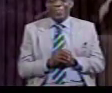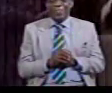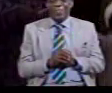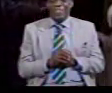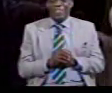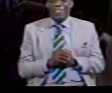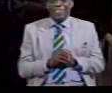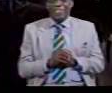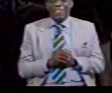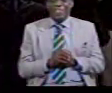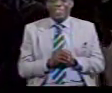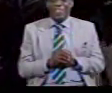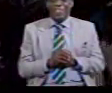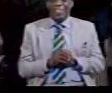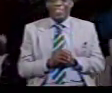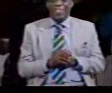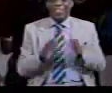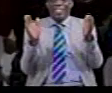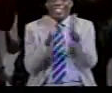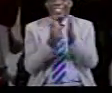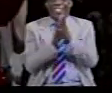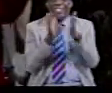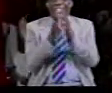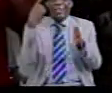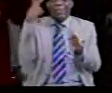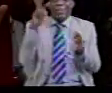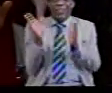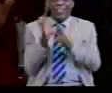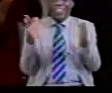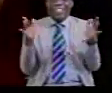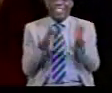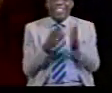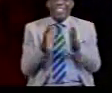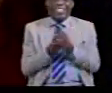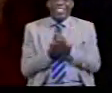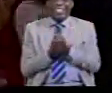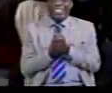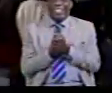Put your hands together for Jesus. Célébrez le Seigneur Jésus.